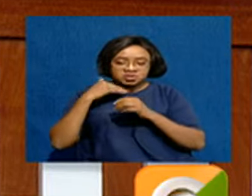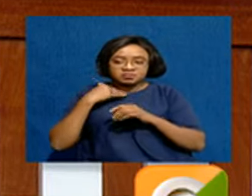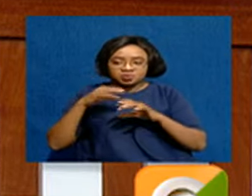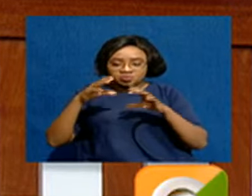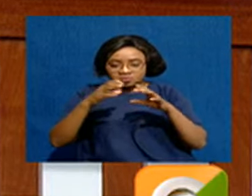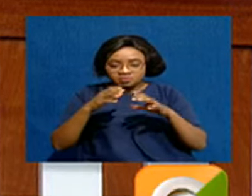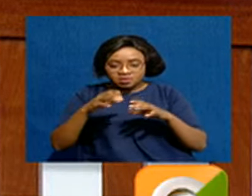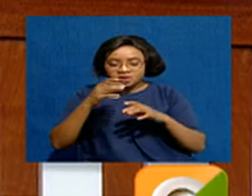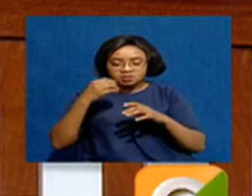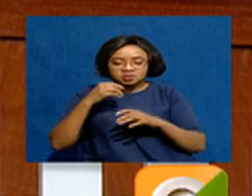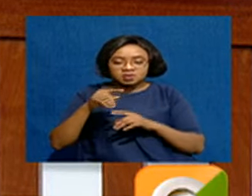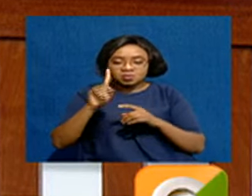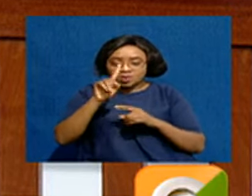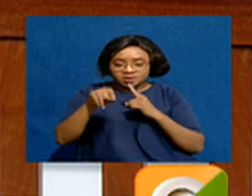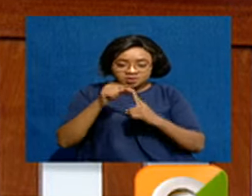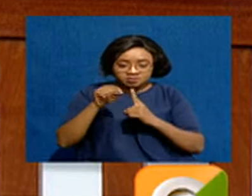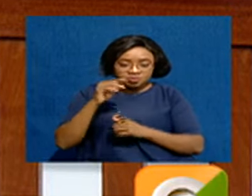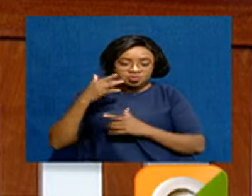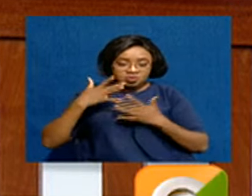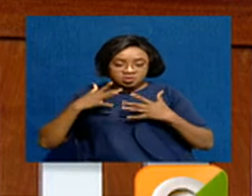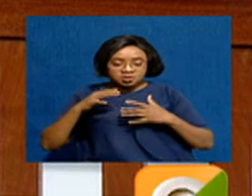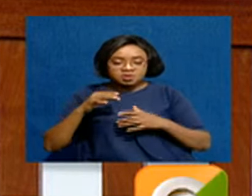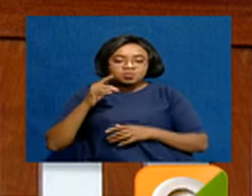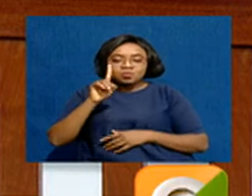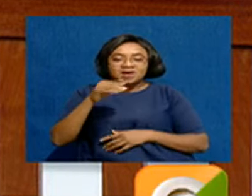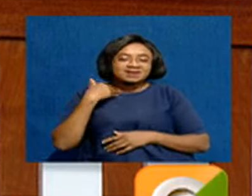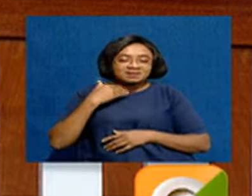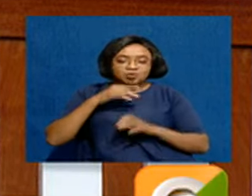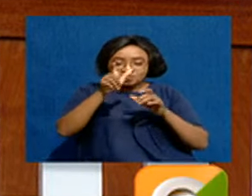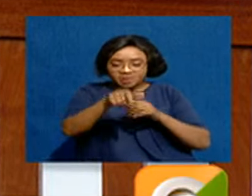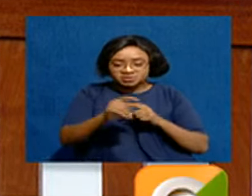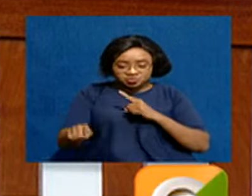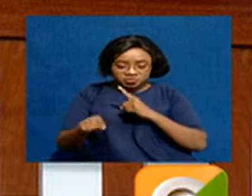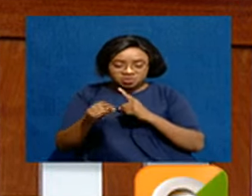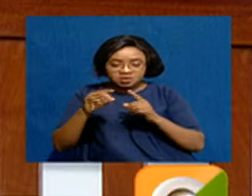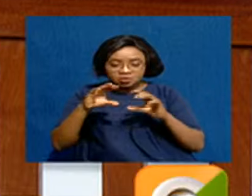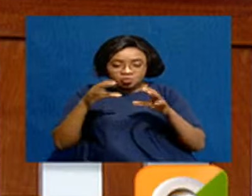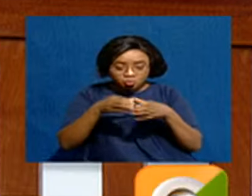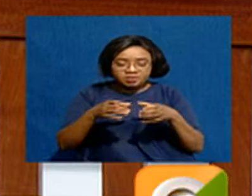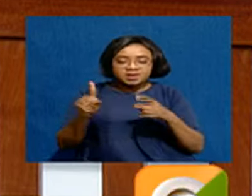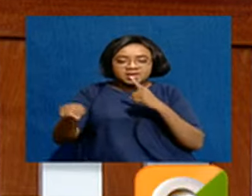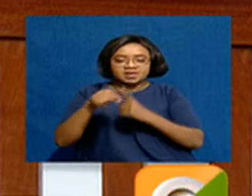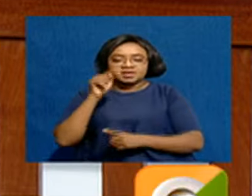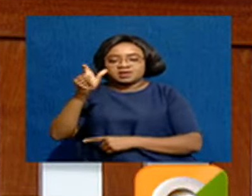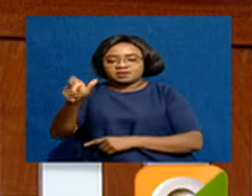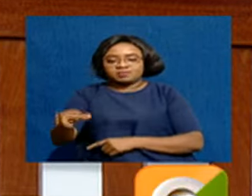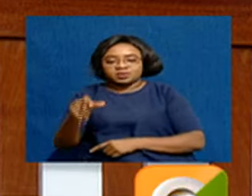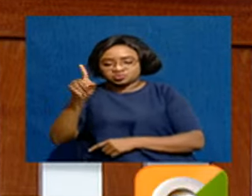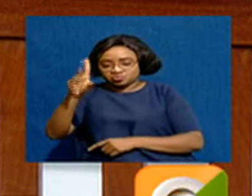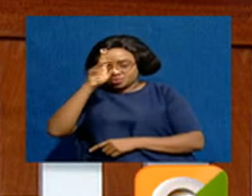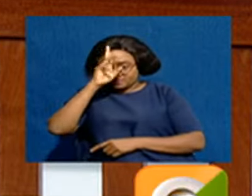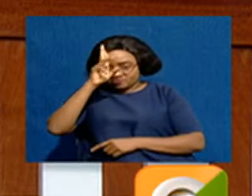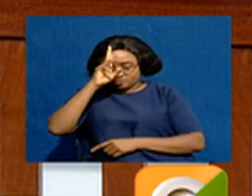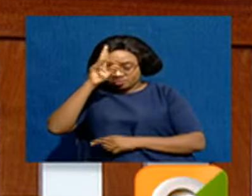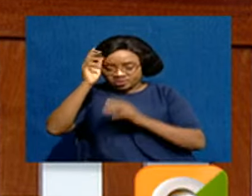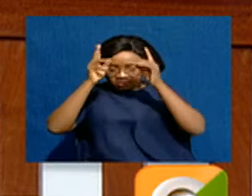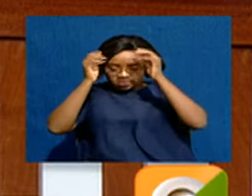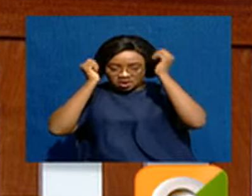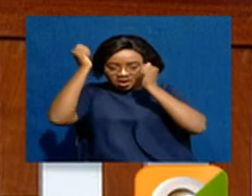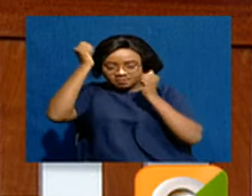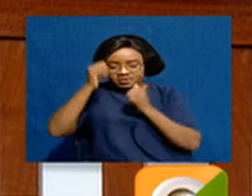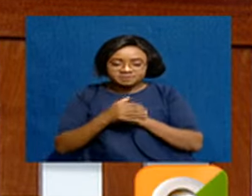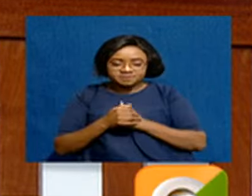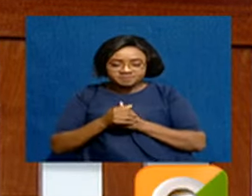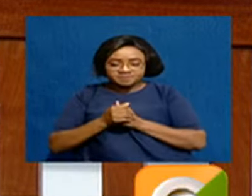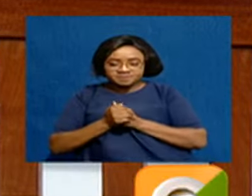for it. I am sure if you go to Baringo, West Pokot, and I want to tell them, don't dare KDF.